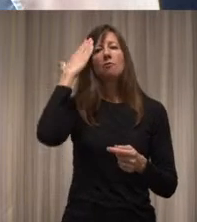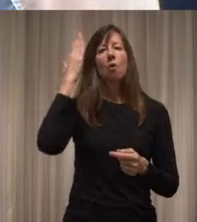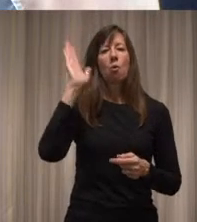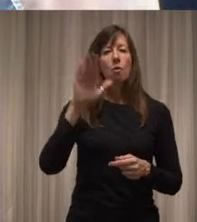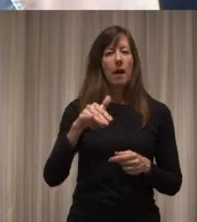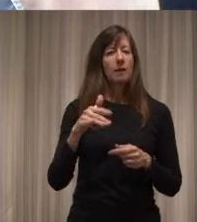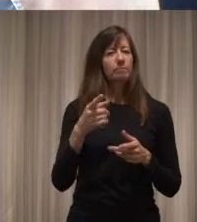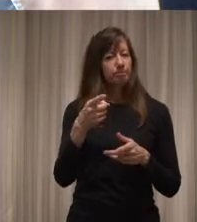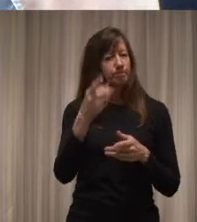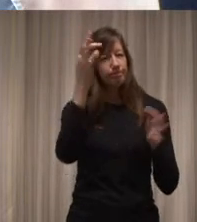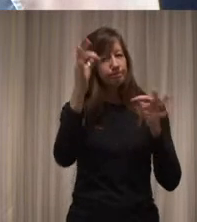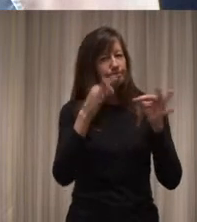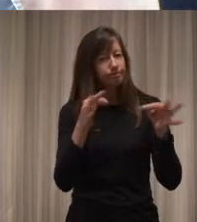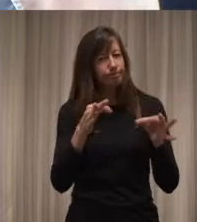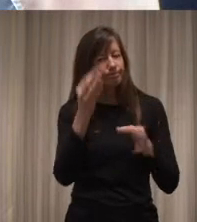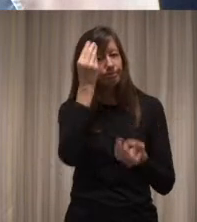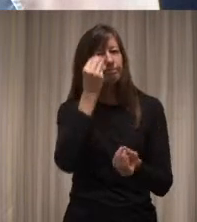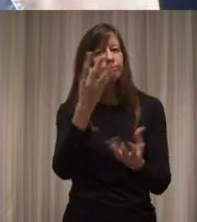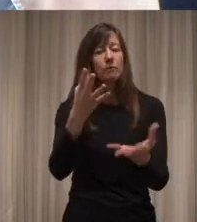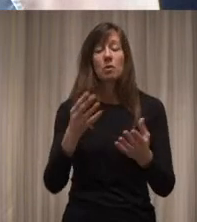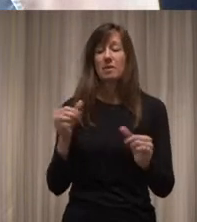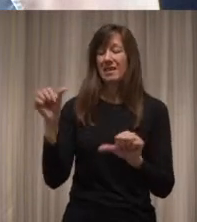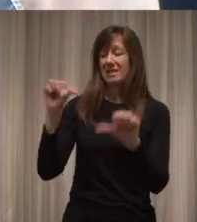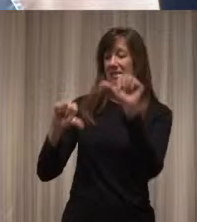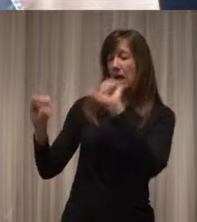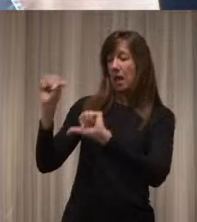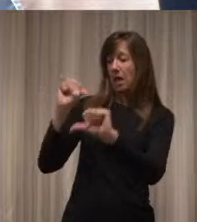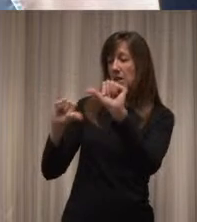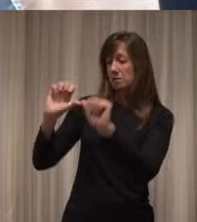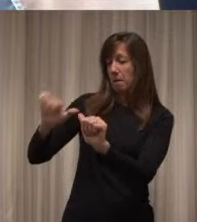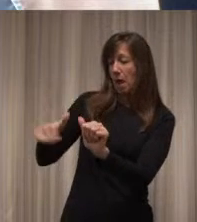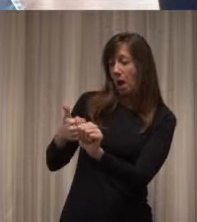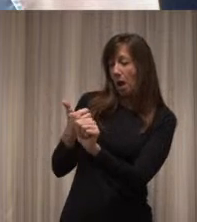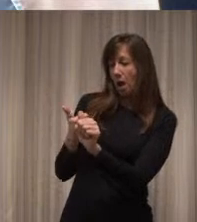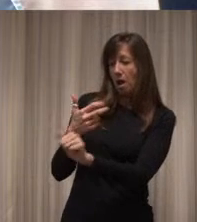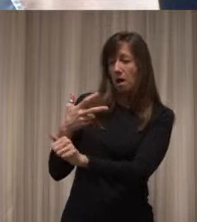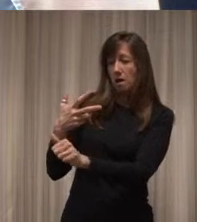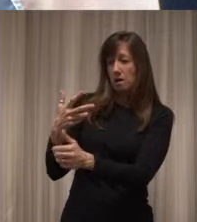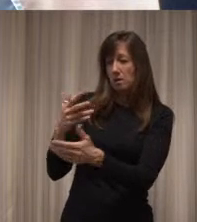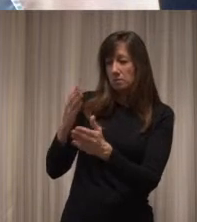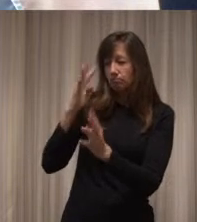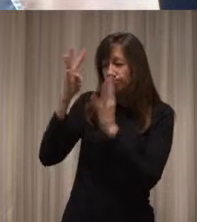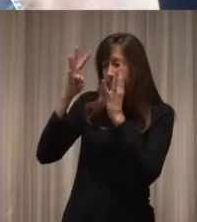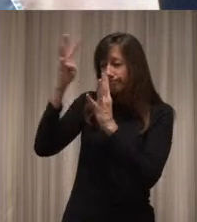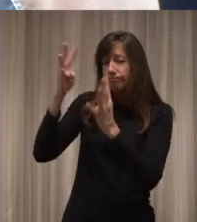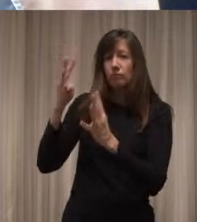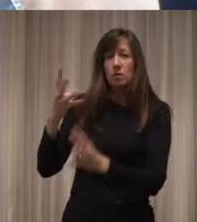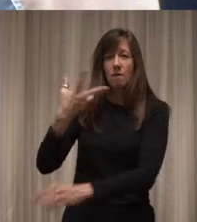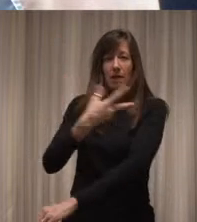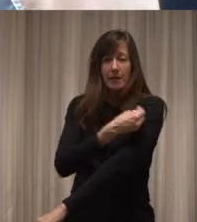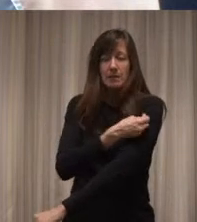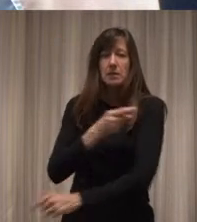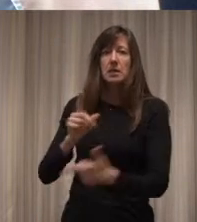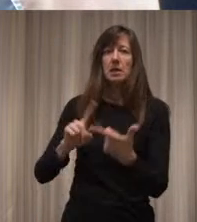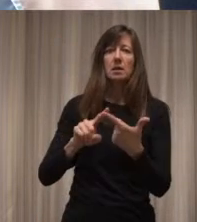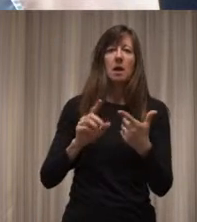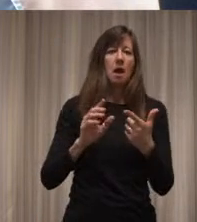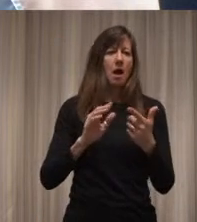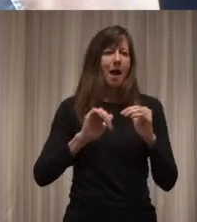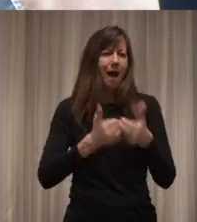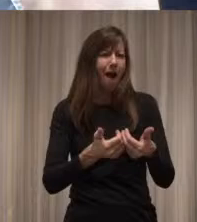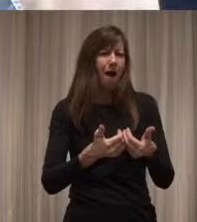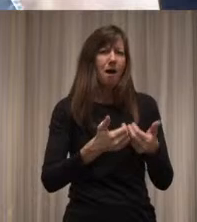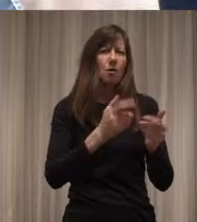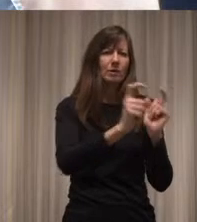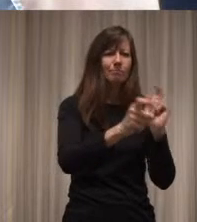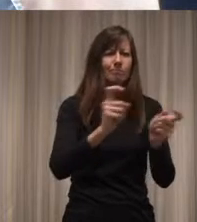the logistics of how it will be distributed, who will get it when, where they should go, how we sign up, I know that is of great concern